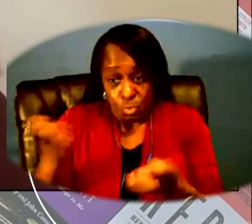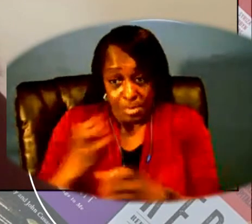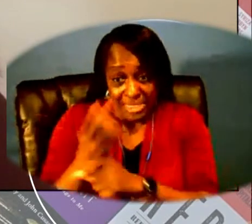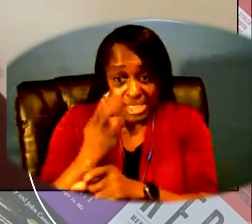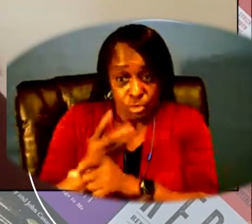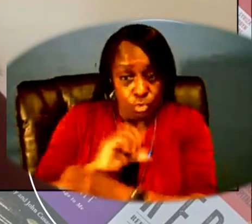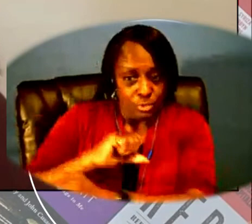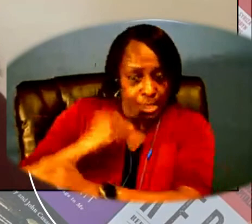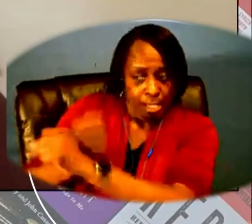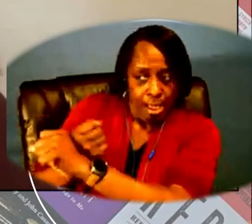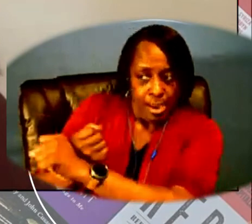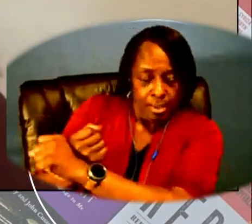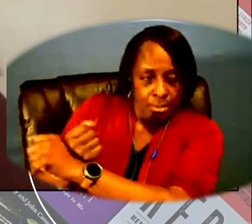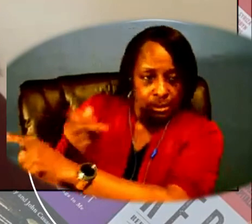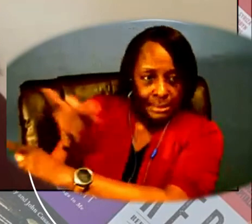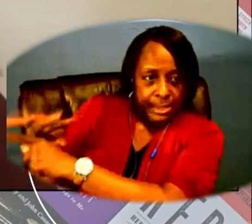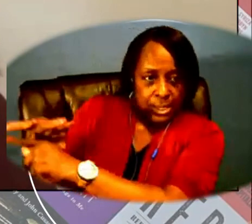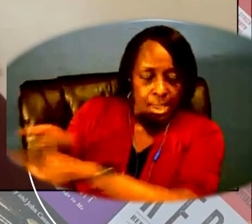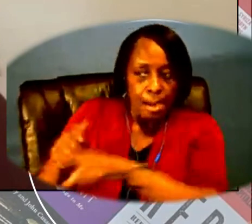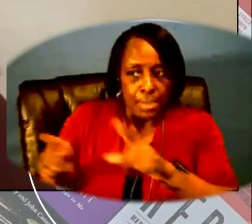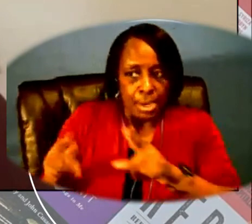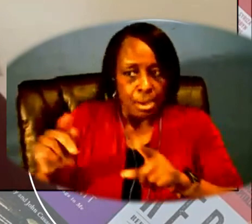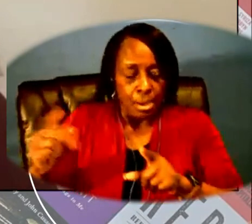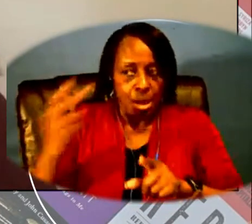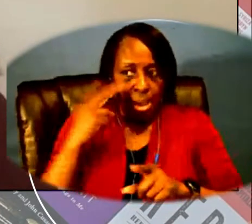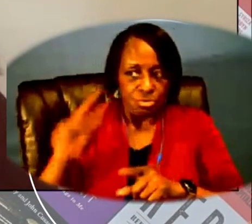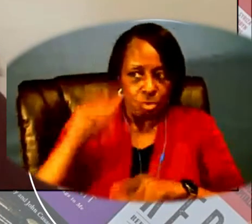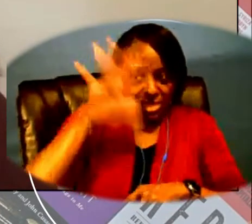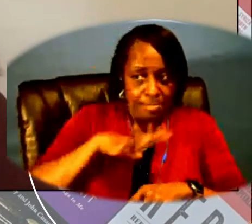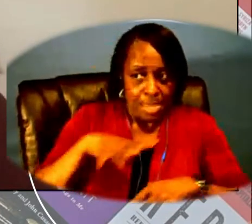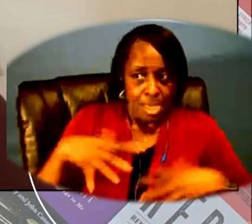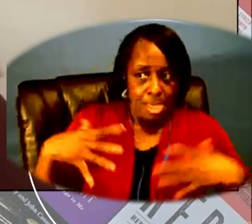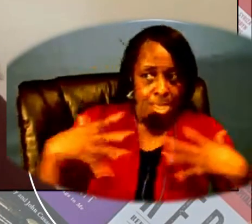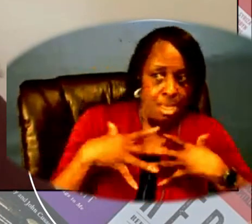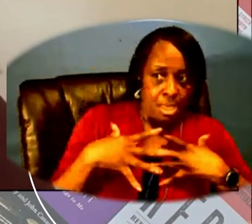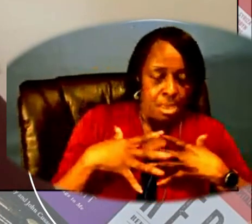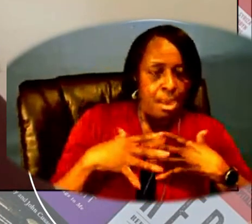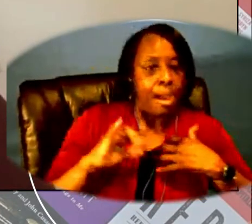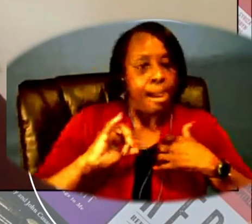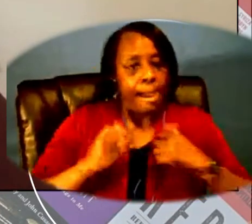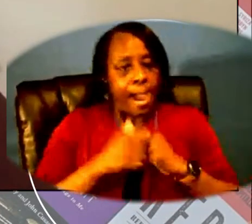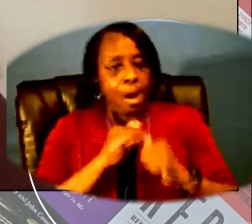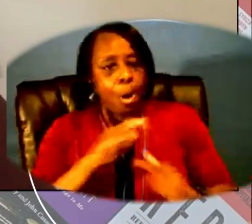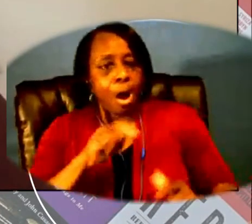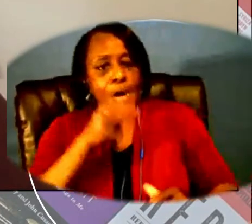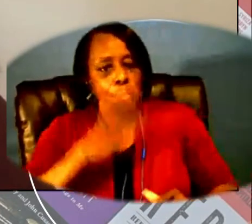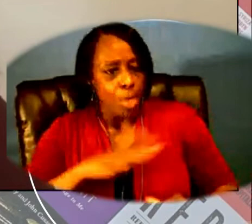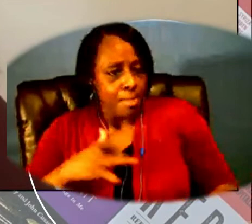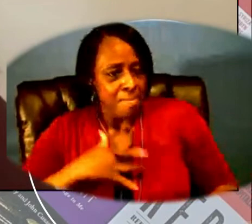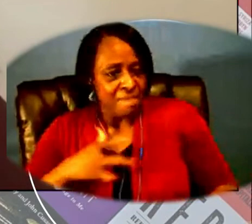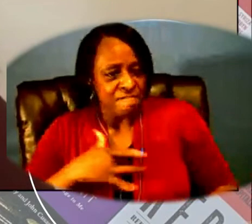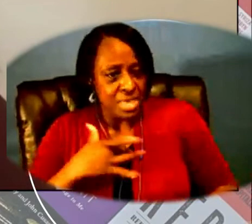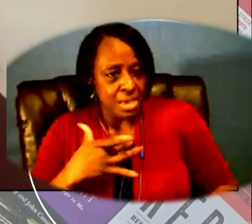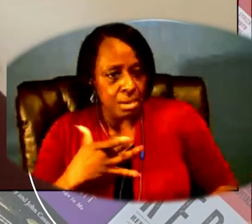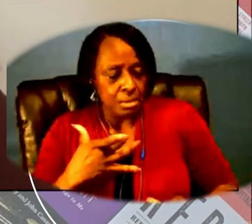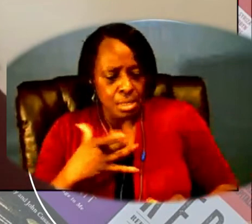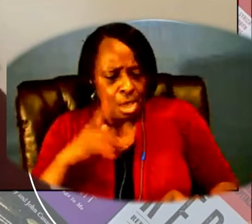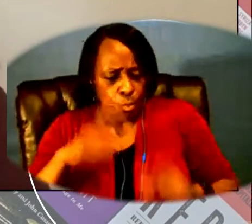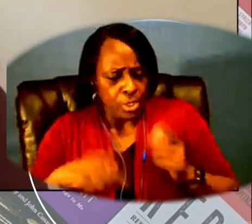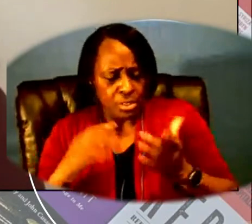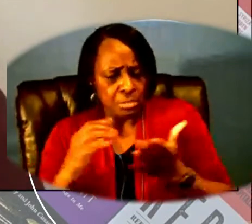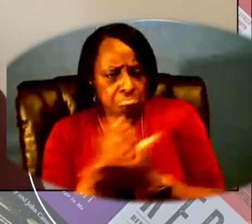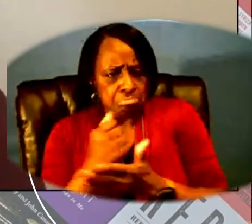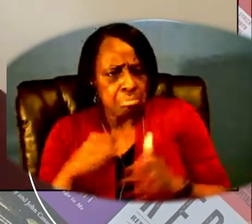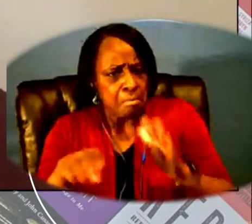And that's how so many women felt every single time they even had to have a conversation. You couldn't get basic medical care.